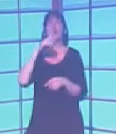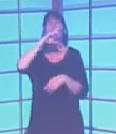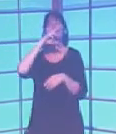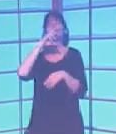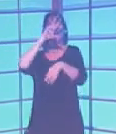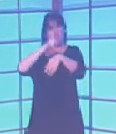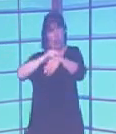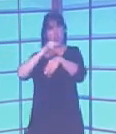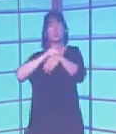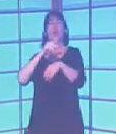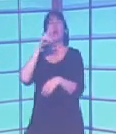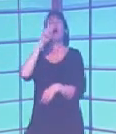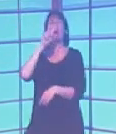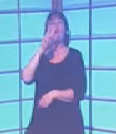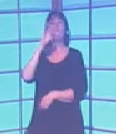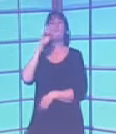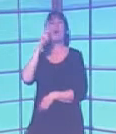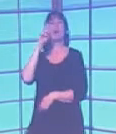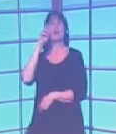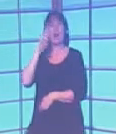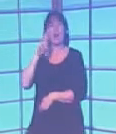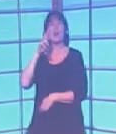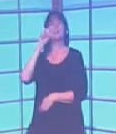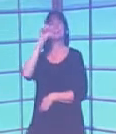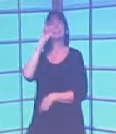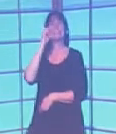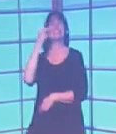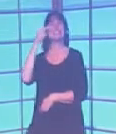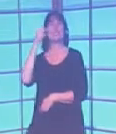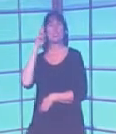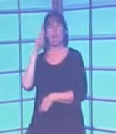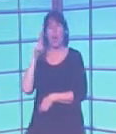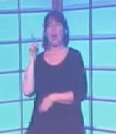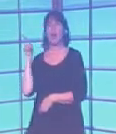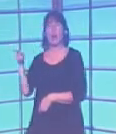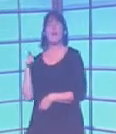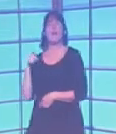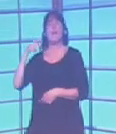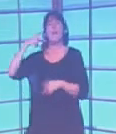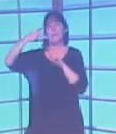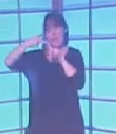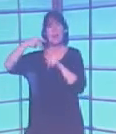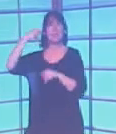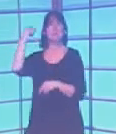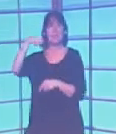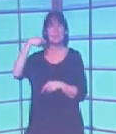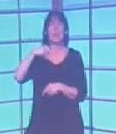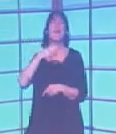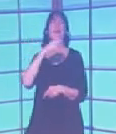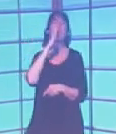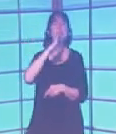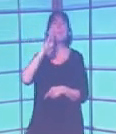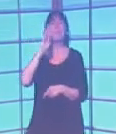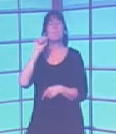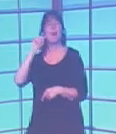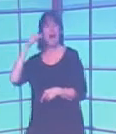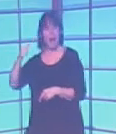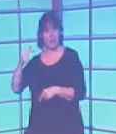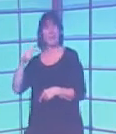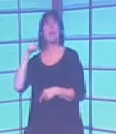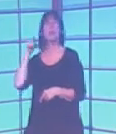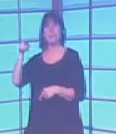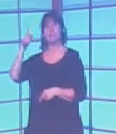other for some years now. He is the vice president of BBAG, which is the Federal Association of Disabled Football Fans